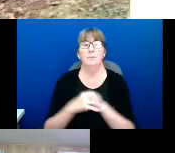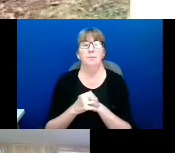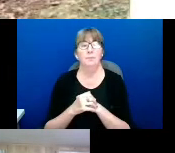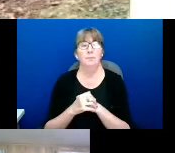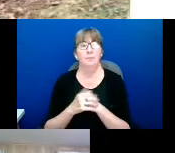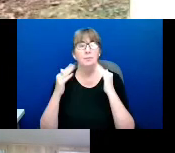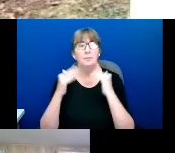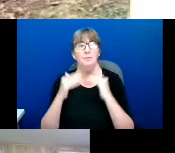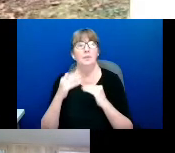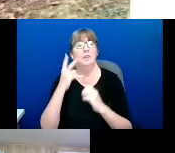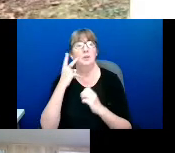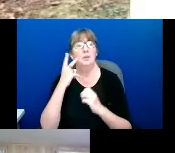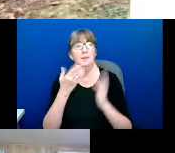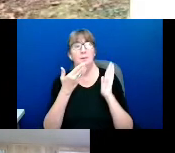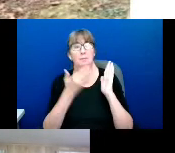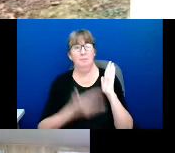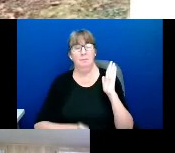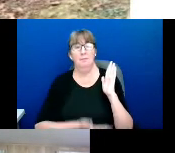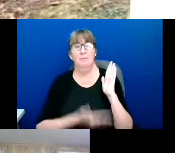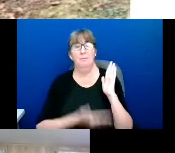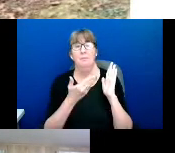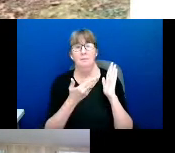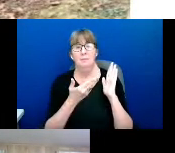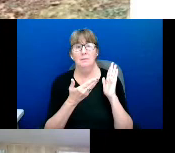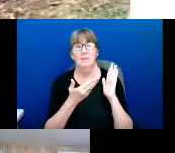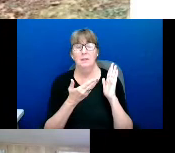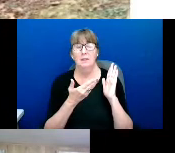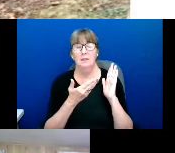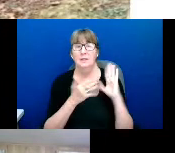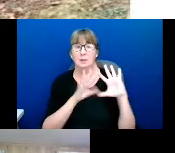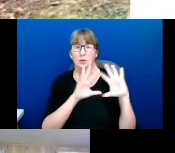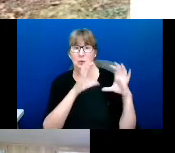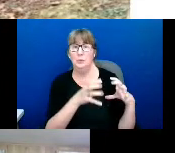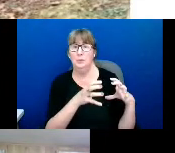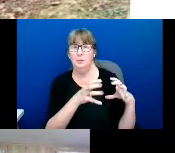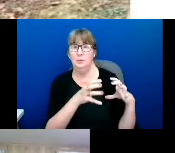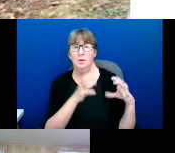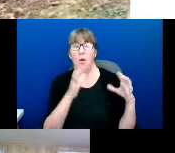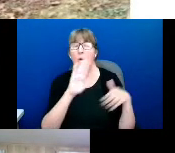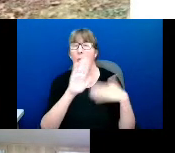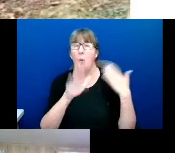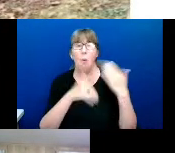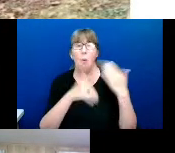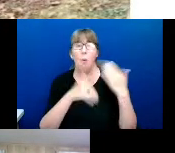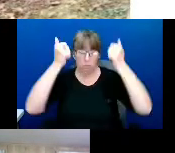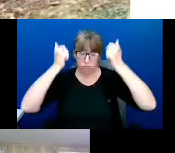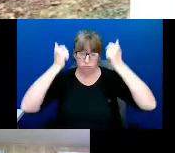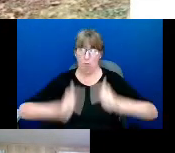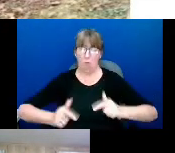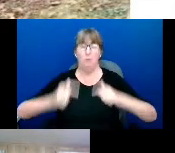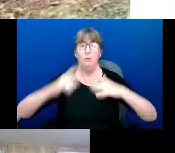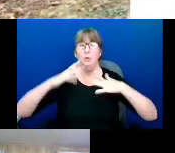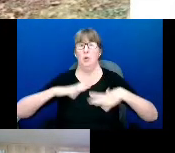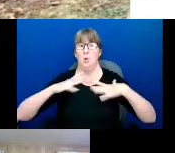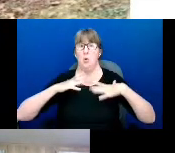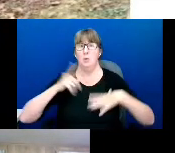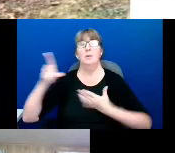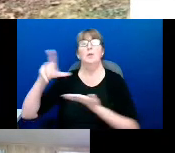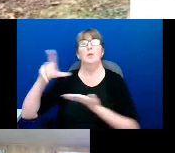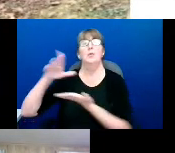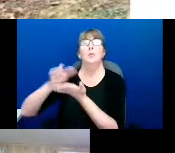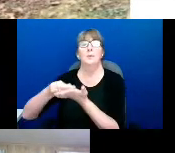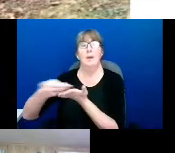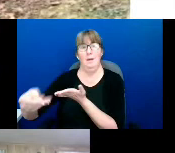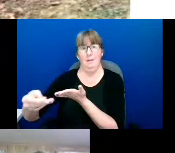please, and you see them here on the left, everything those kids are wearing were bought by the school